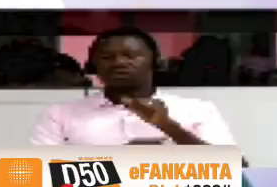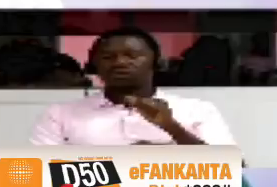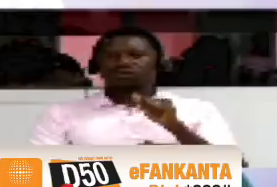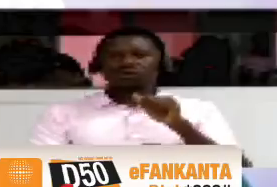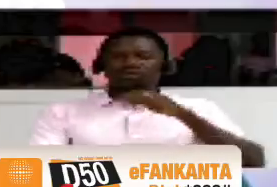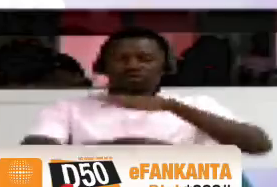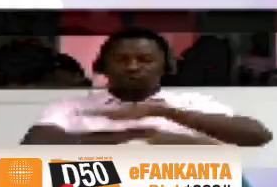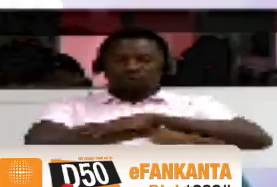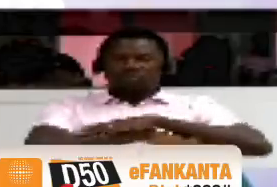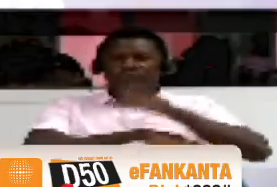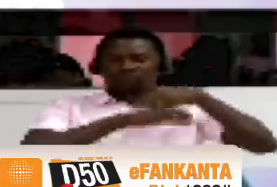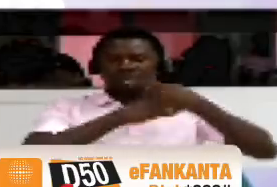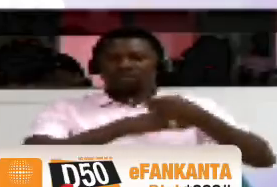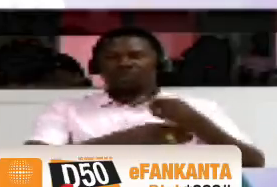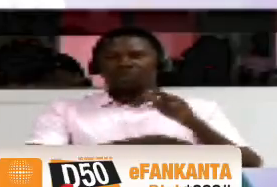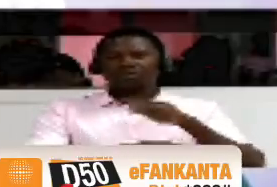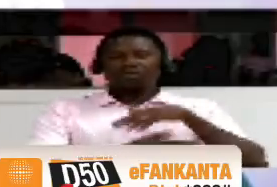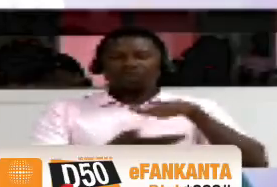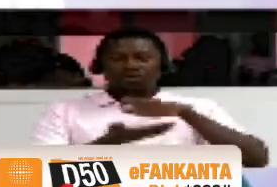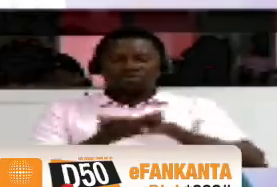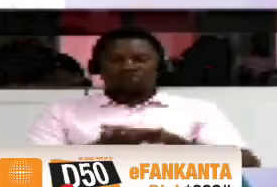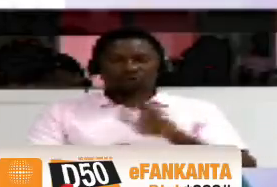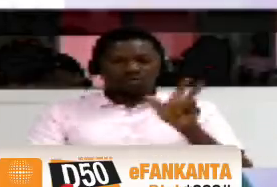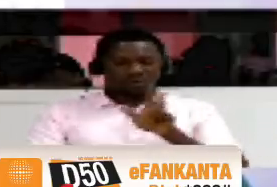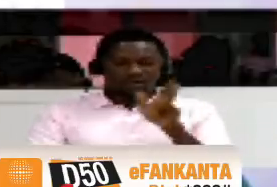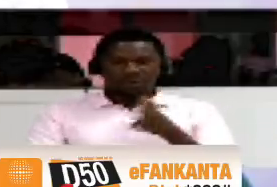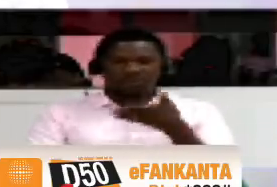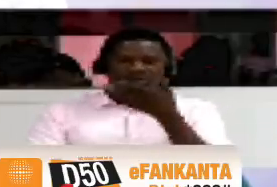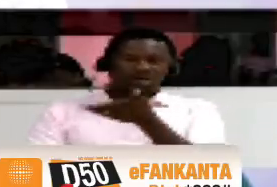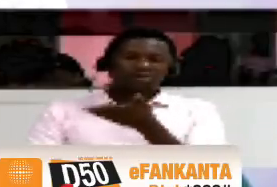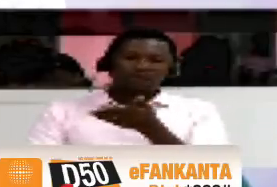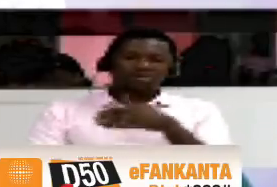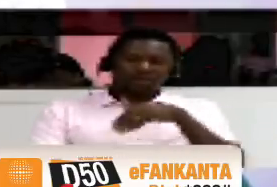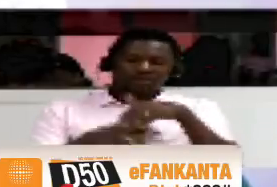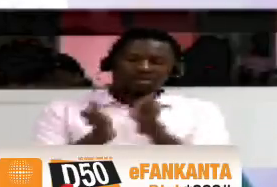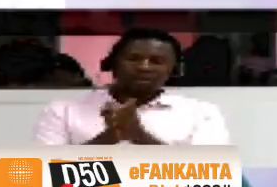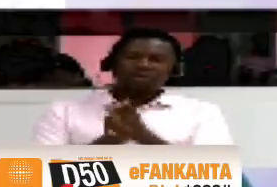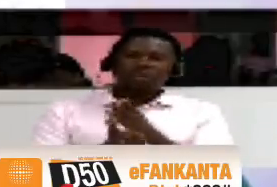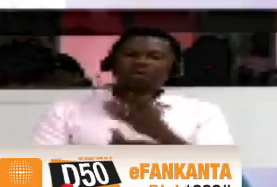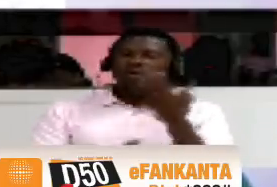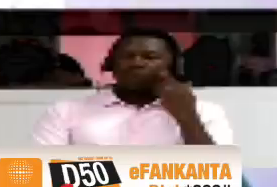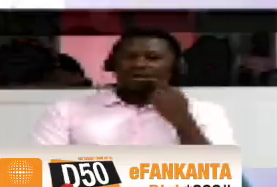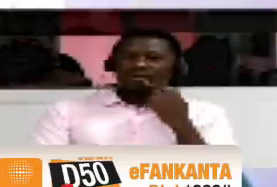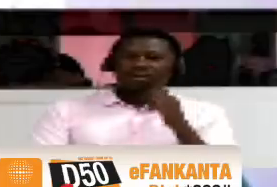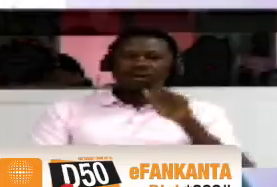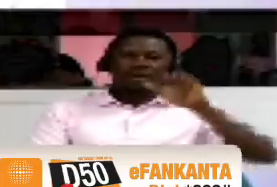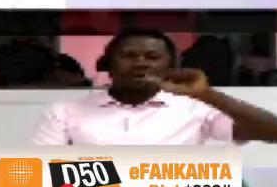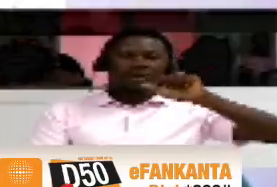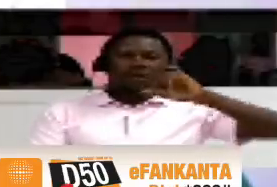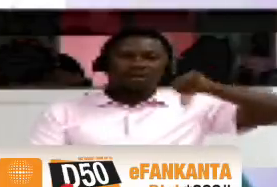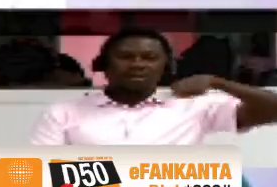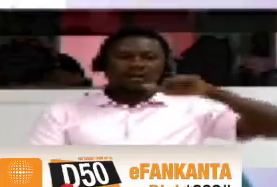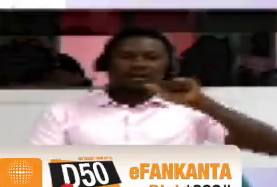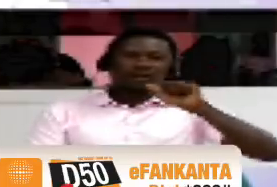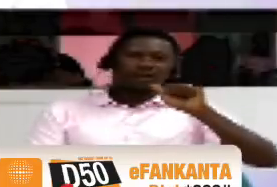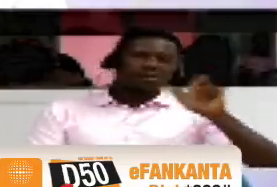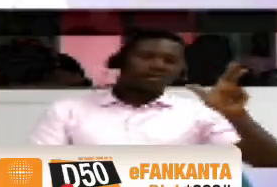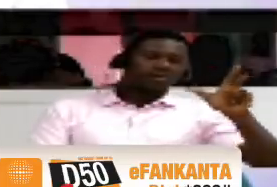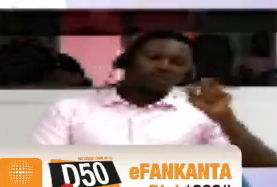day, Wednesday, they were in class when Ajao appeared with a fire service